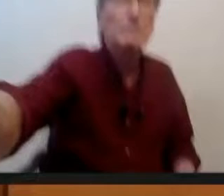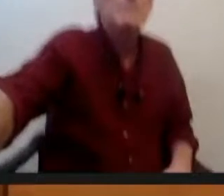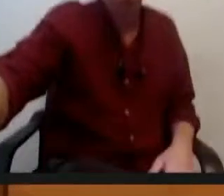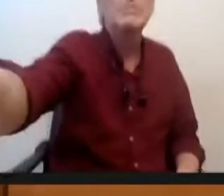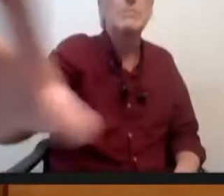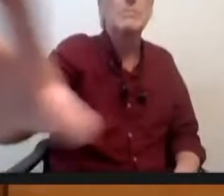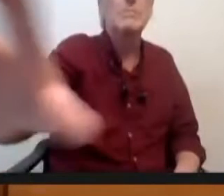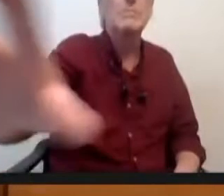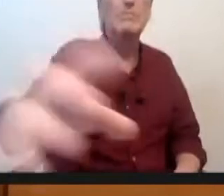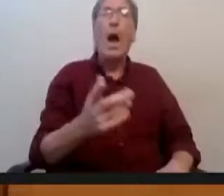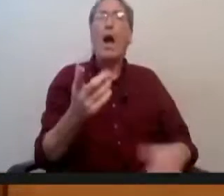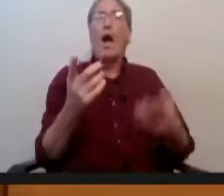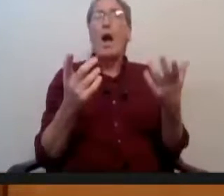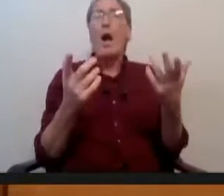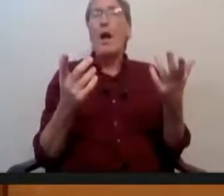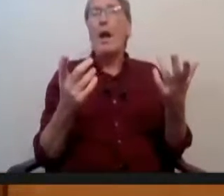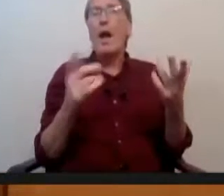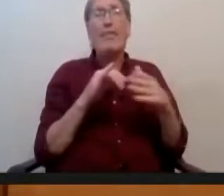It was in